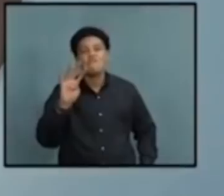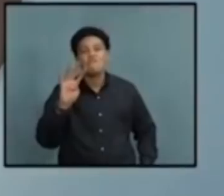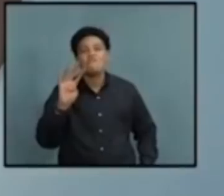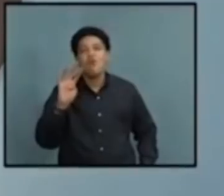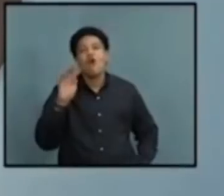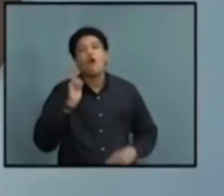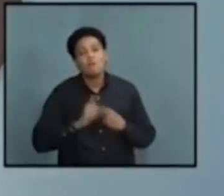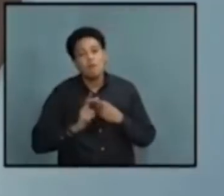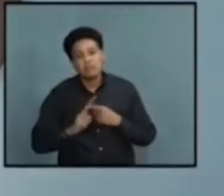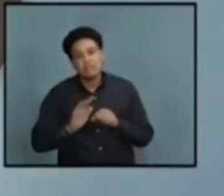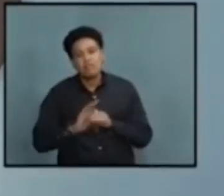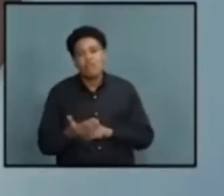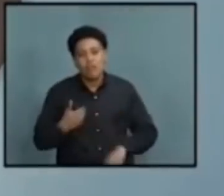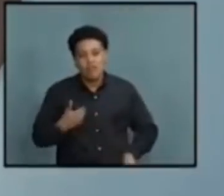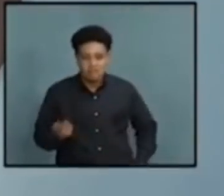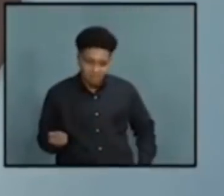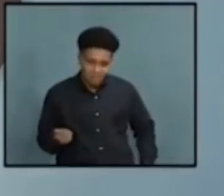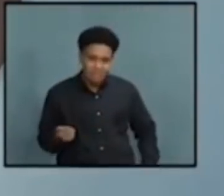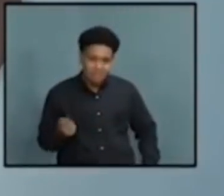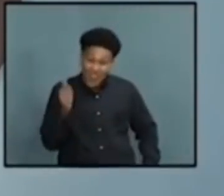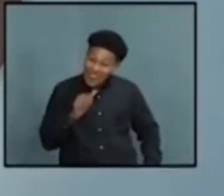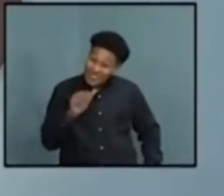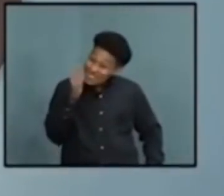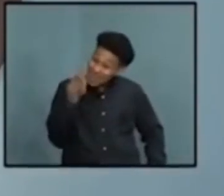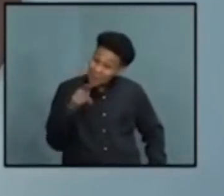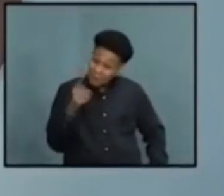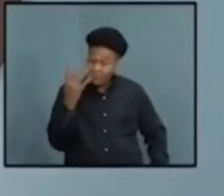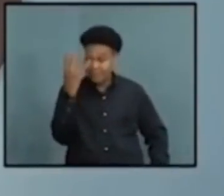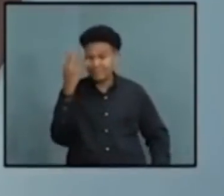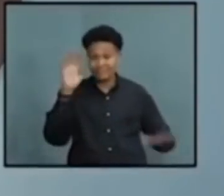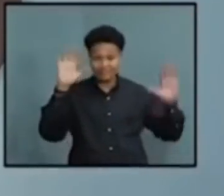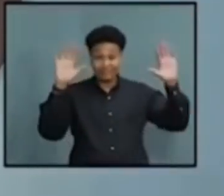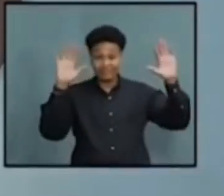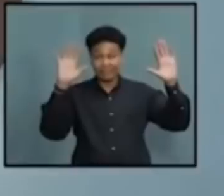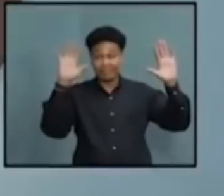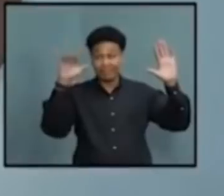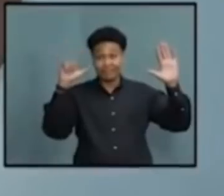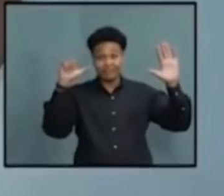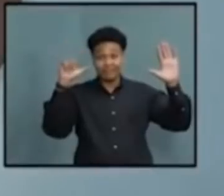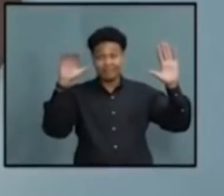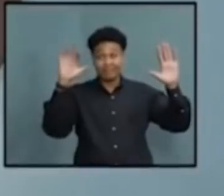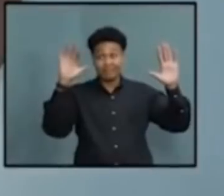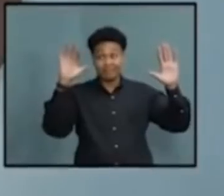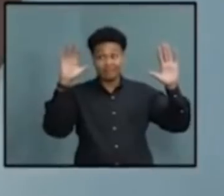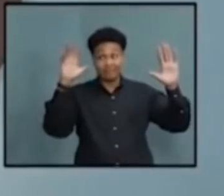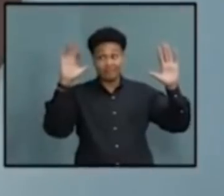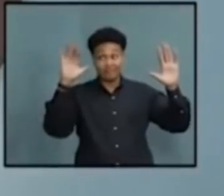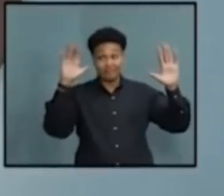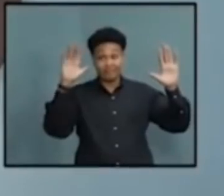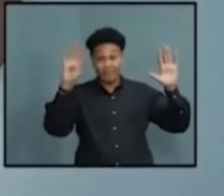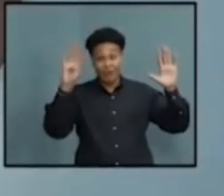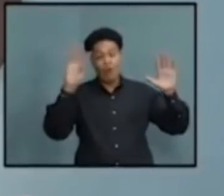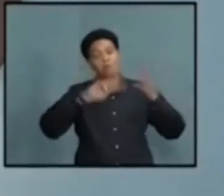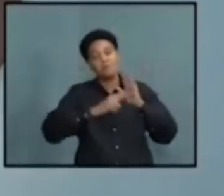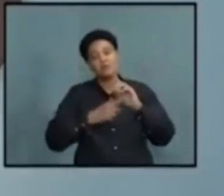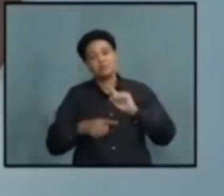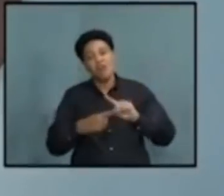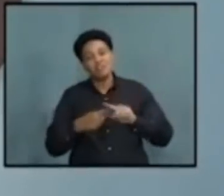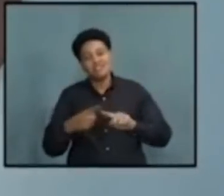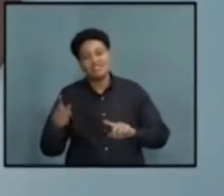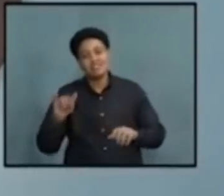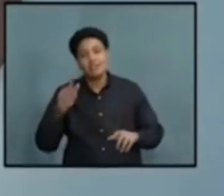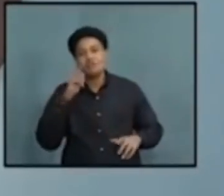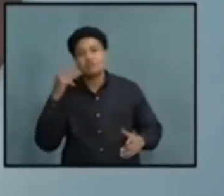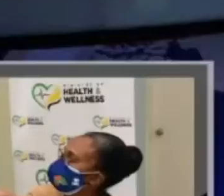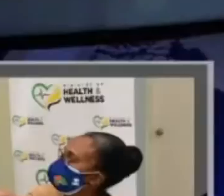positive. Now, that is a graphic depiction of the extent of the virus